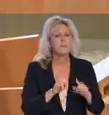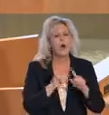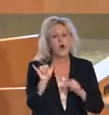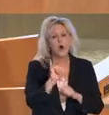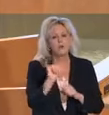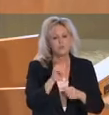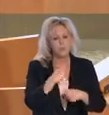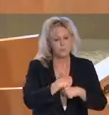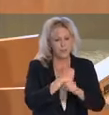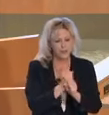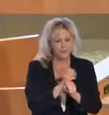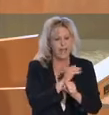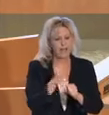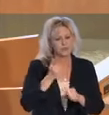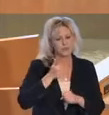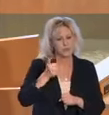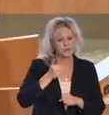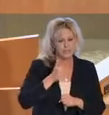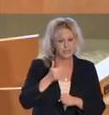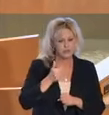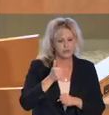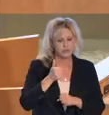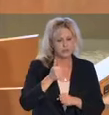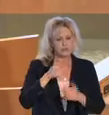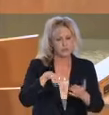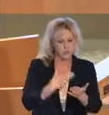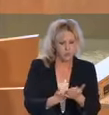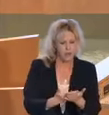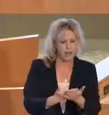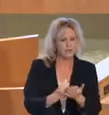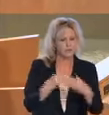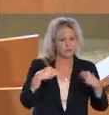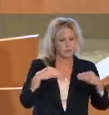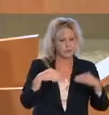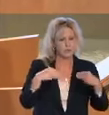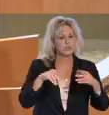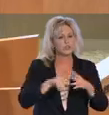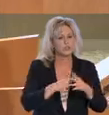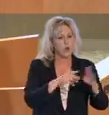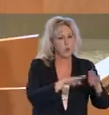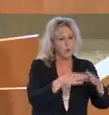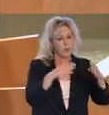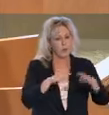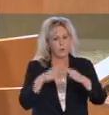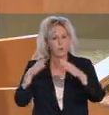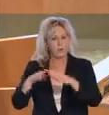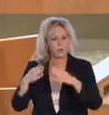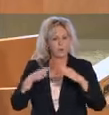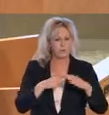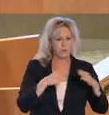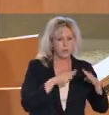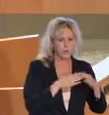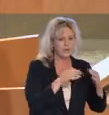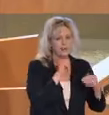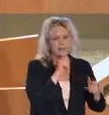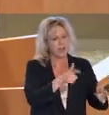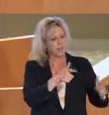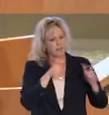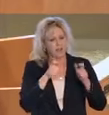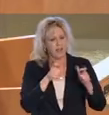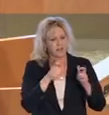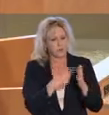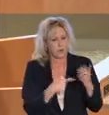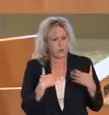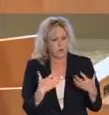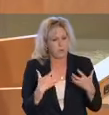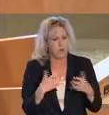the manufacturing and transportation of those goods to get to the retail outlets. So the stores are starting to open little by little. Not as fast as we would like to on